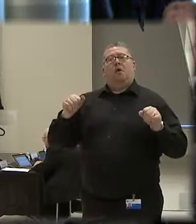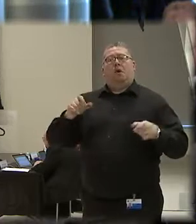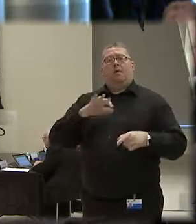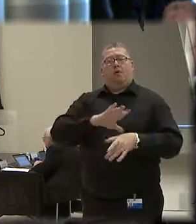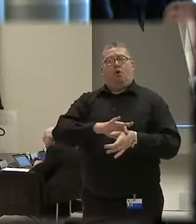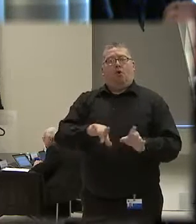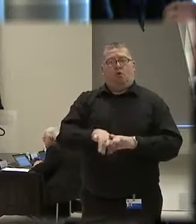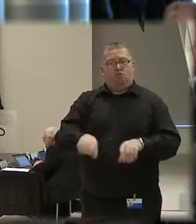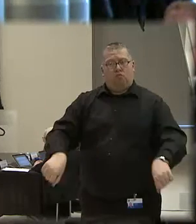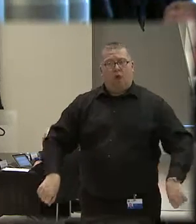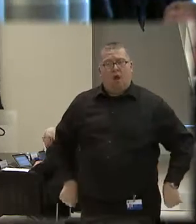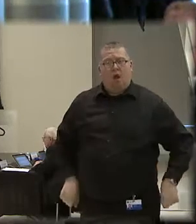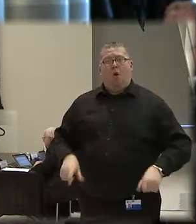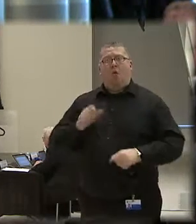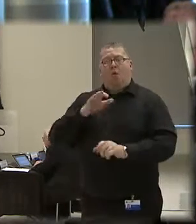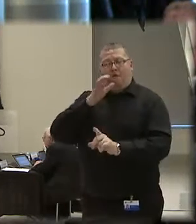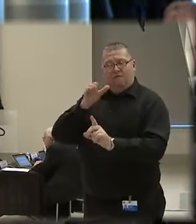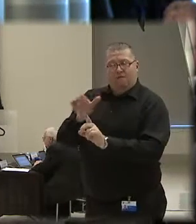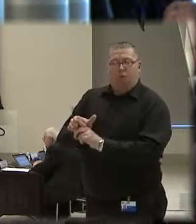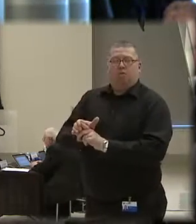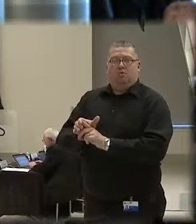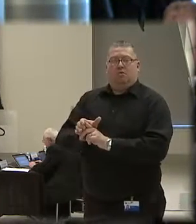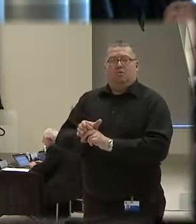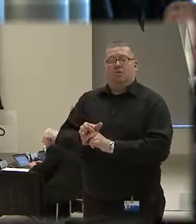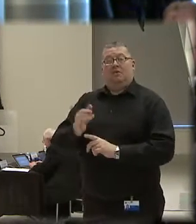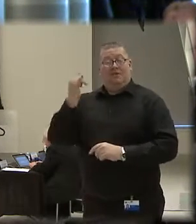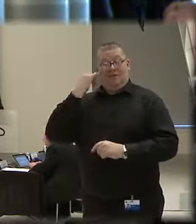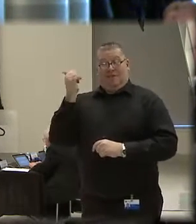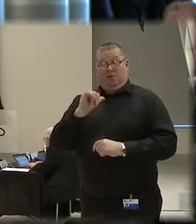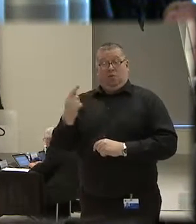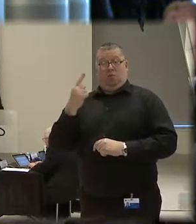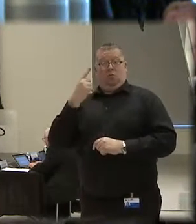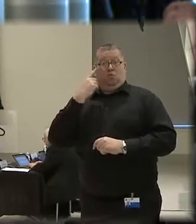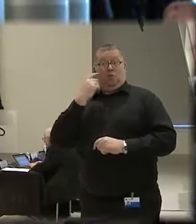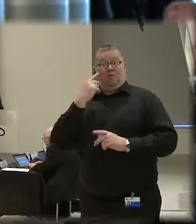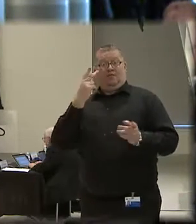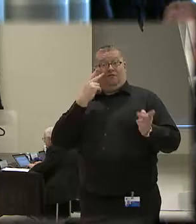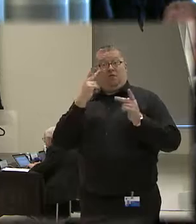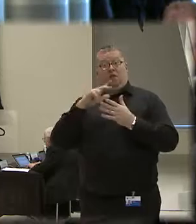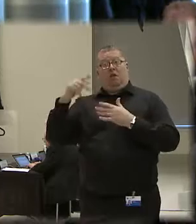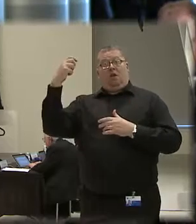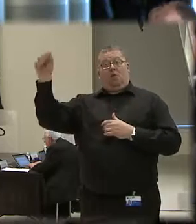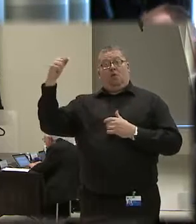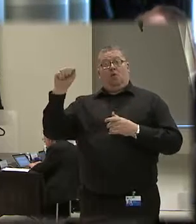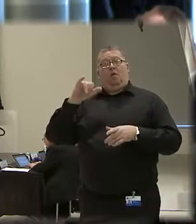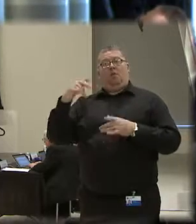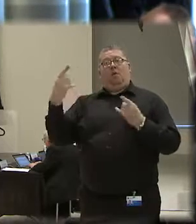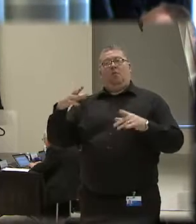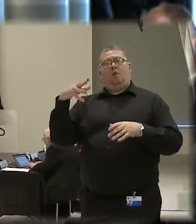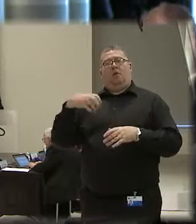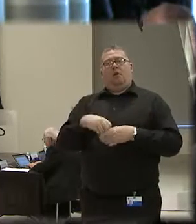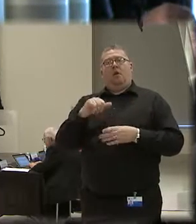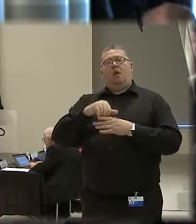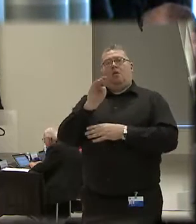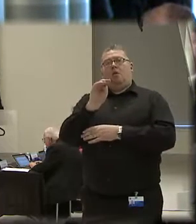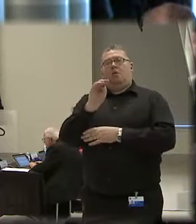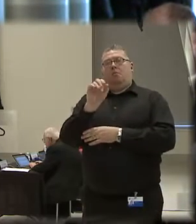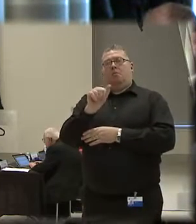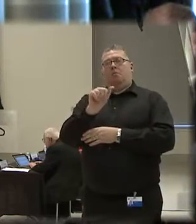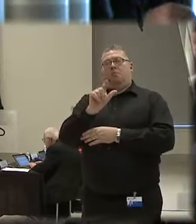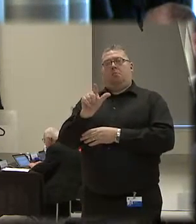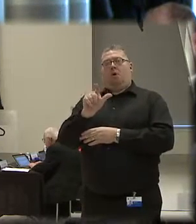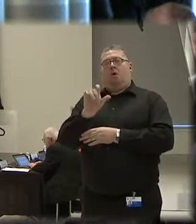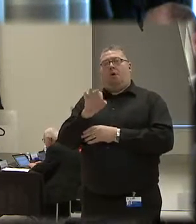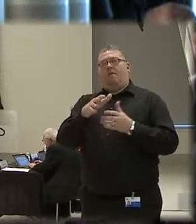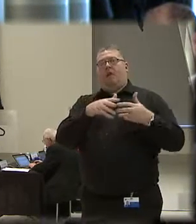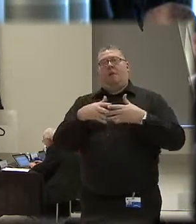arrest or a deployment of force. If anyone recently viewed the protest that took place at the Mall of America, there was a